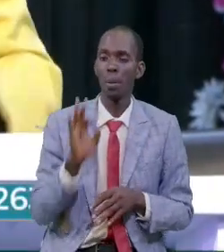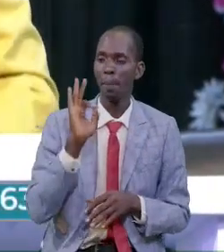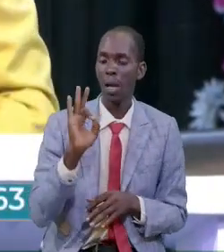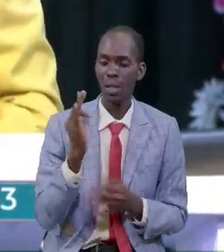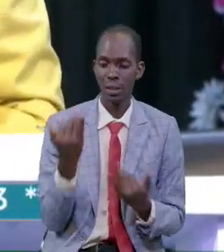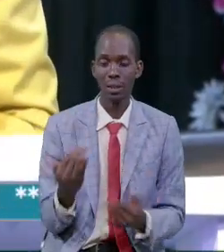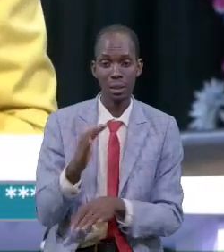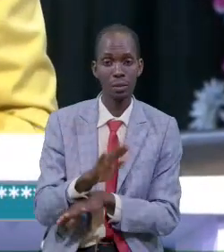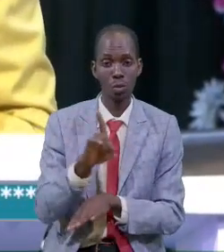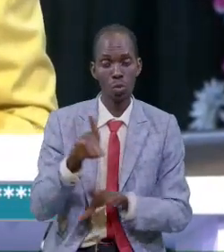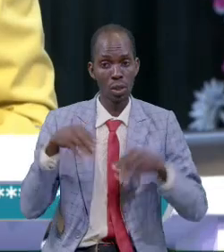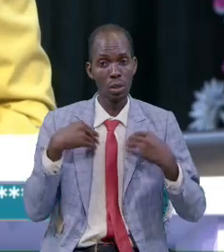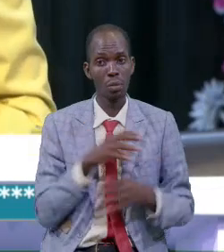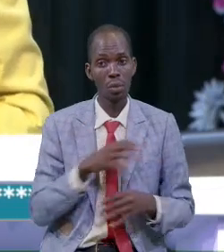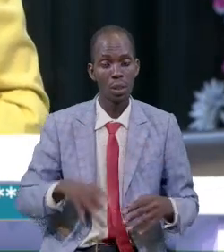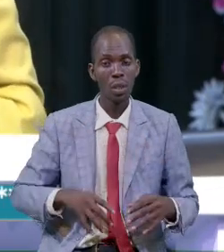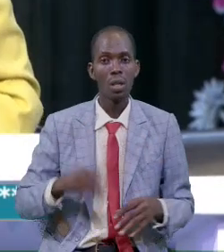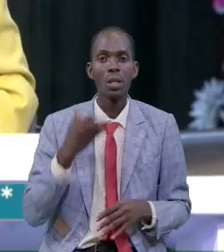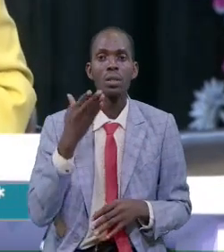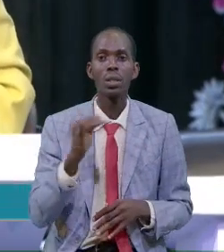there is a link.